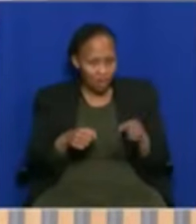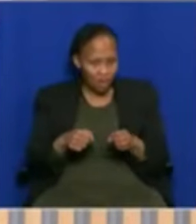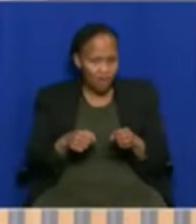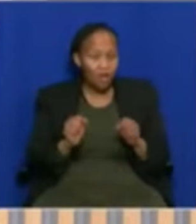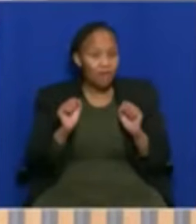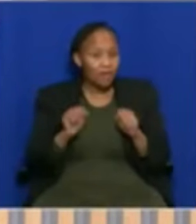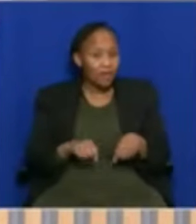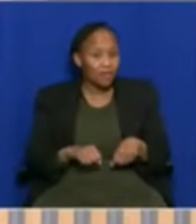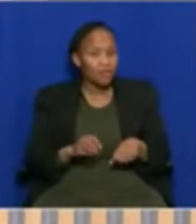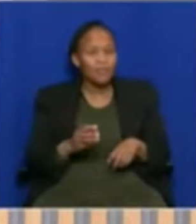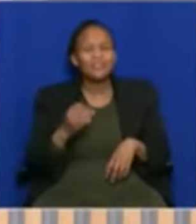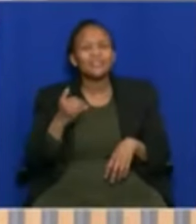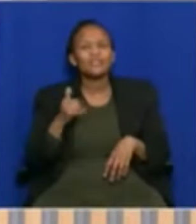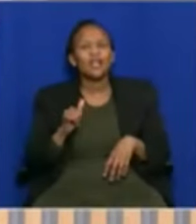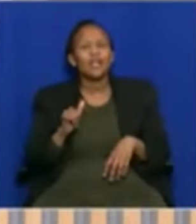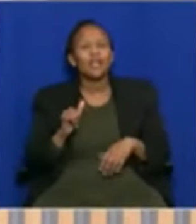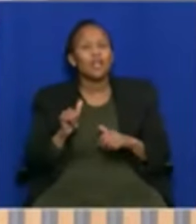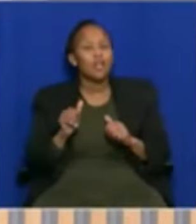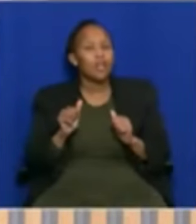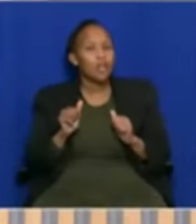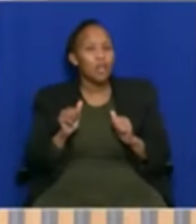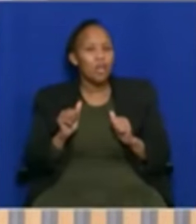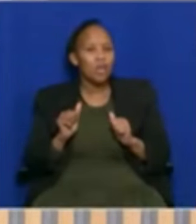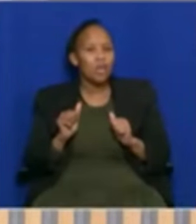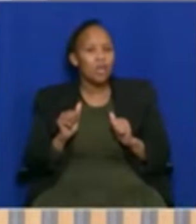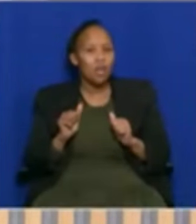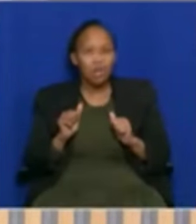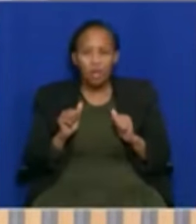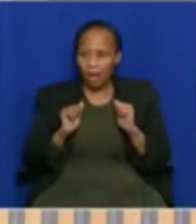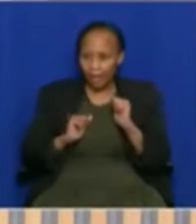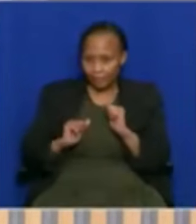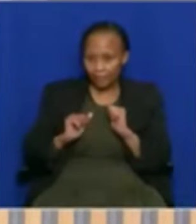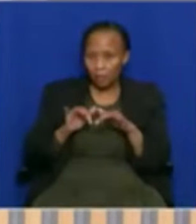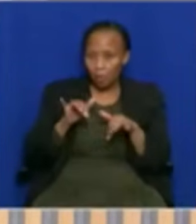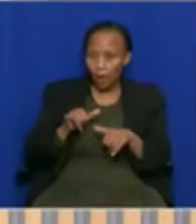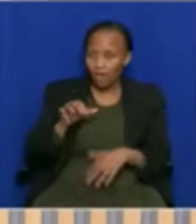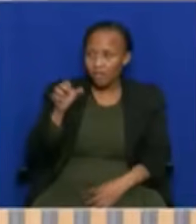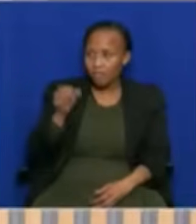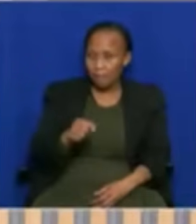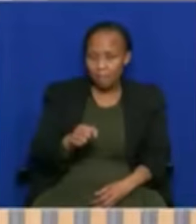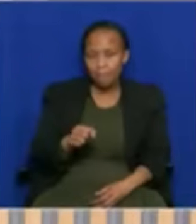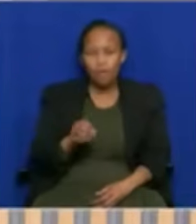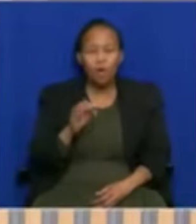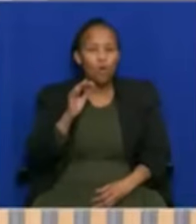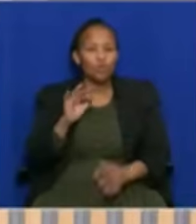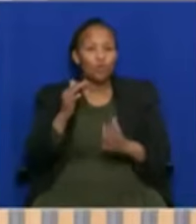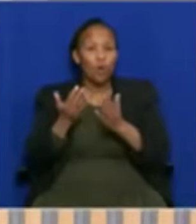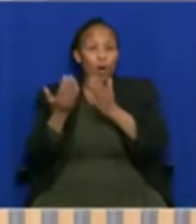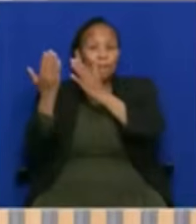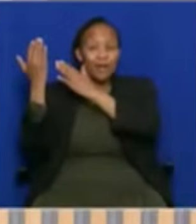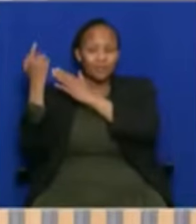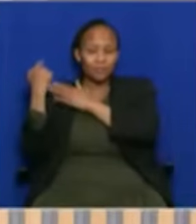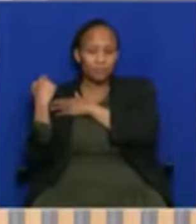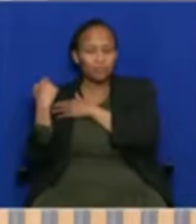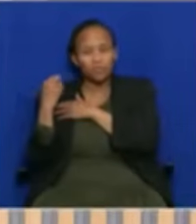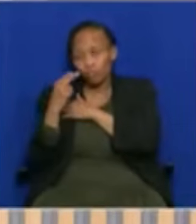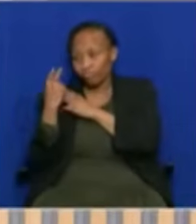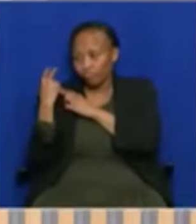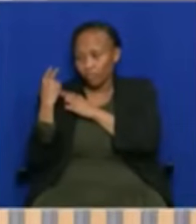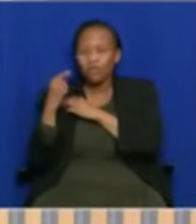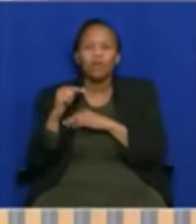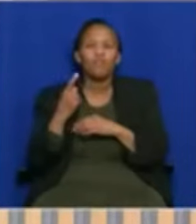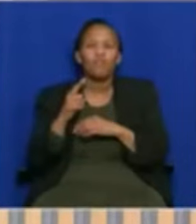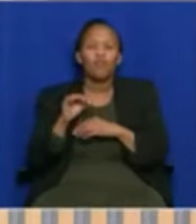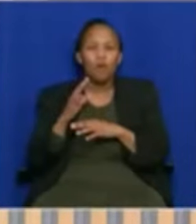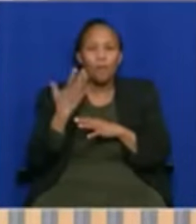they're still acting, waiting to be appointed. So when we look at it, past when you look at incidents of past capture or past appointment